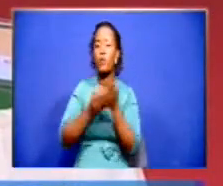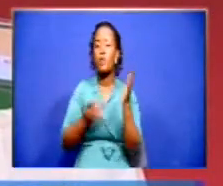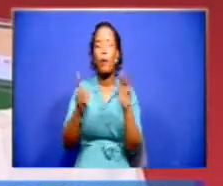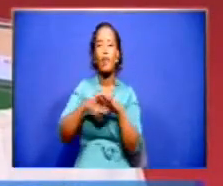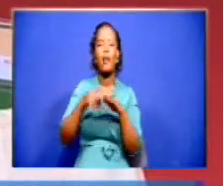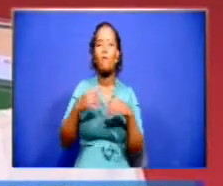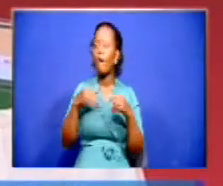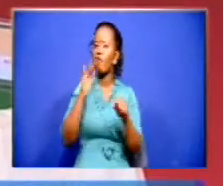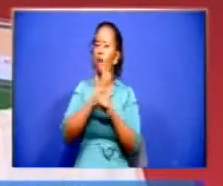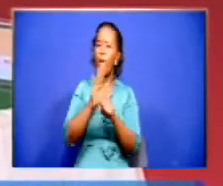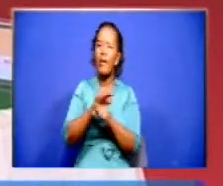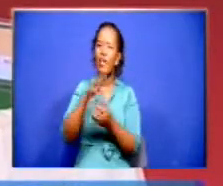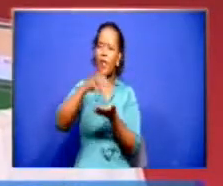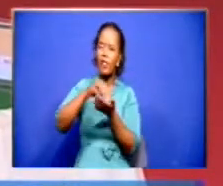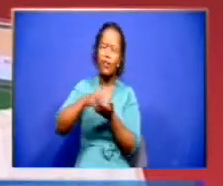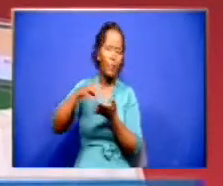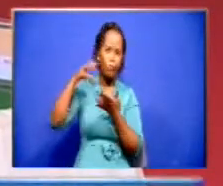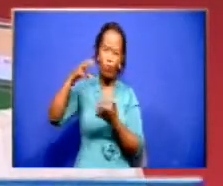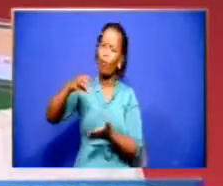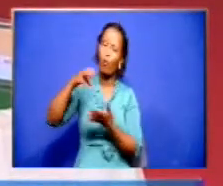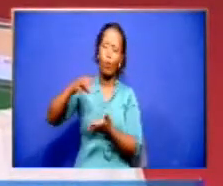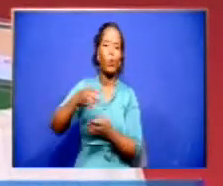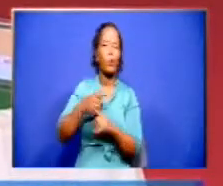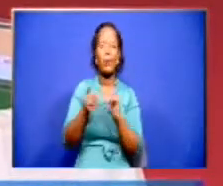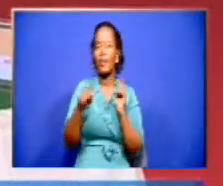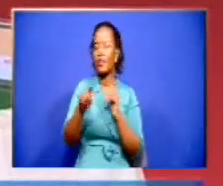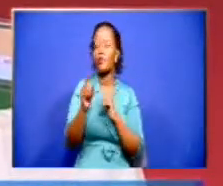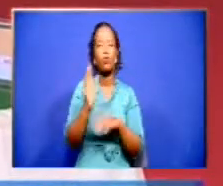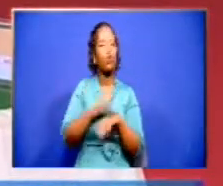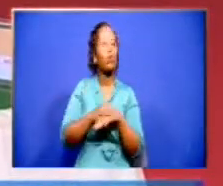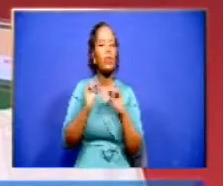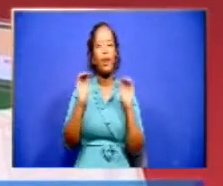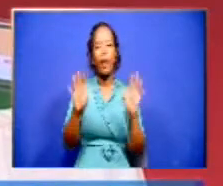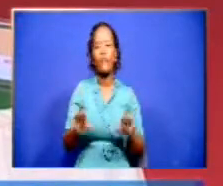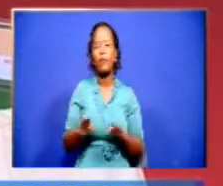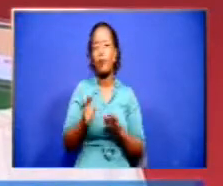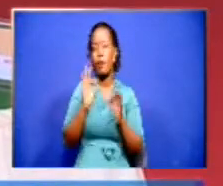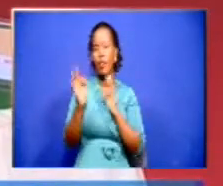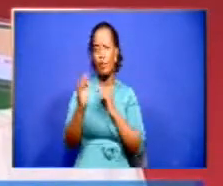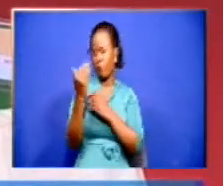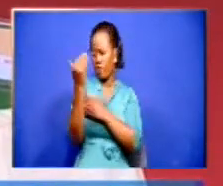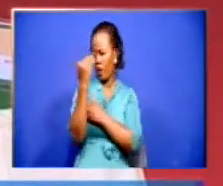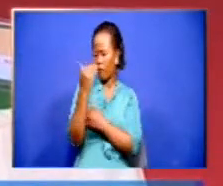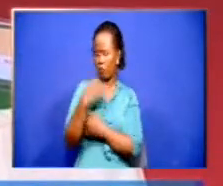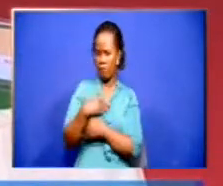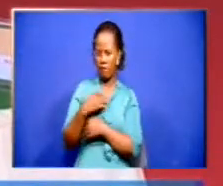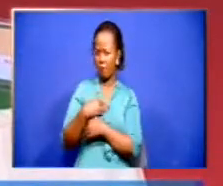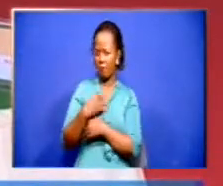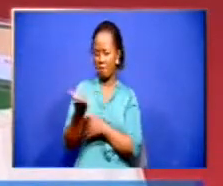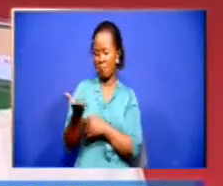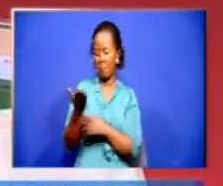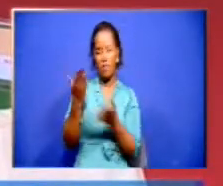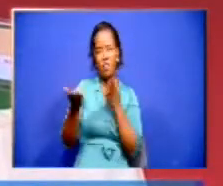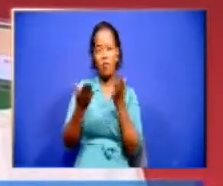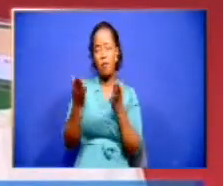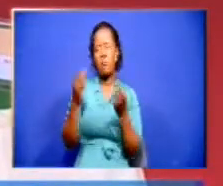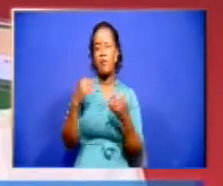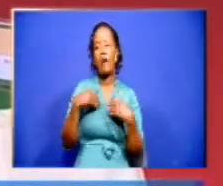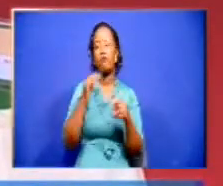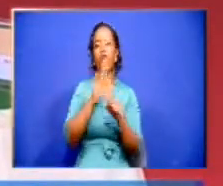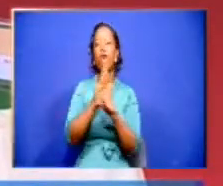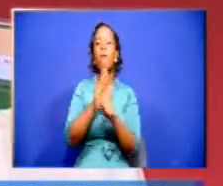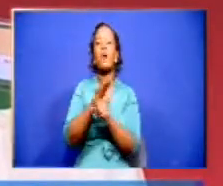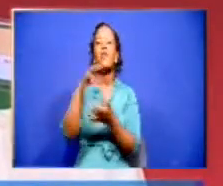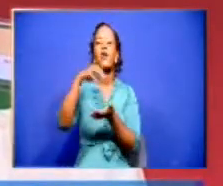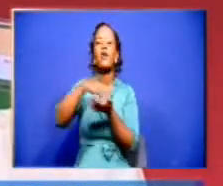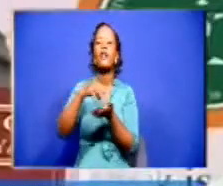backlogged. Which is very, very unfortunate. That's a place, if you ask me, where we should be free of a backlog. And they'll be dealing with